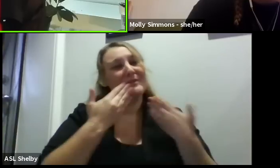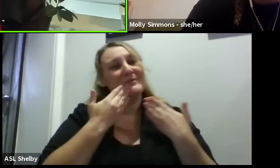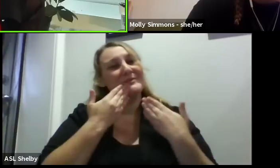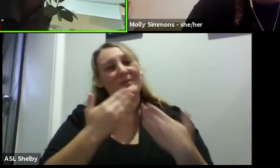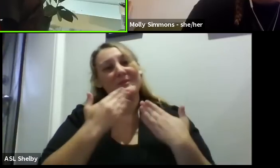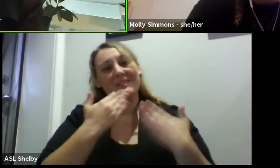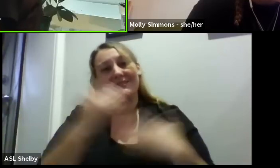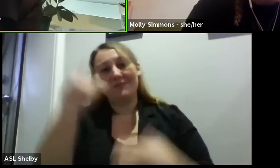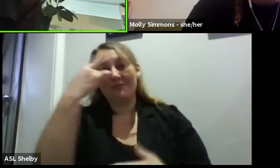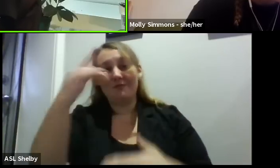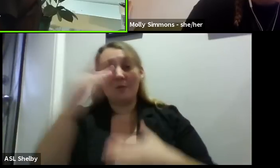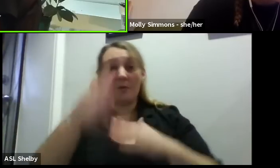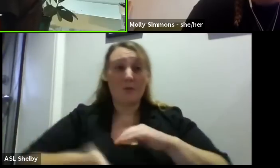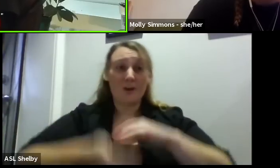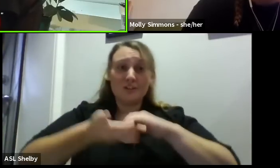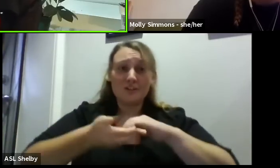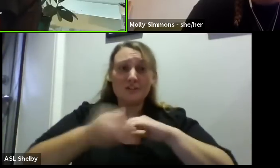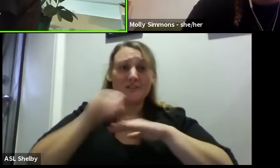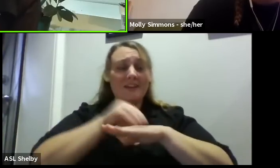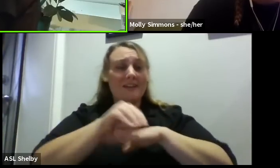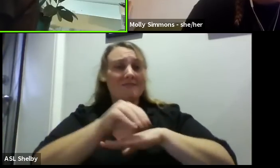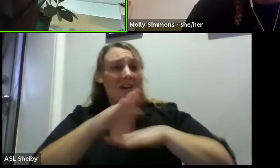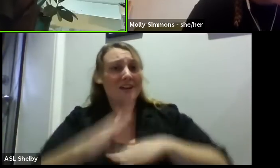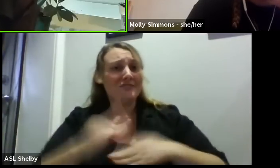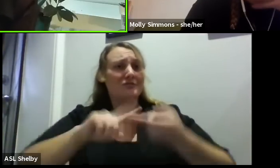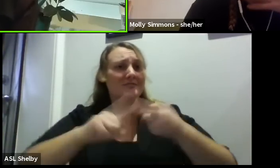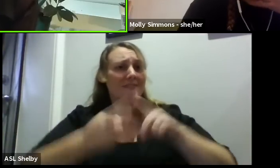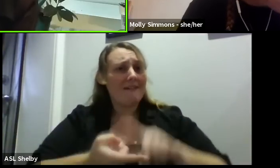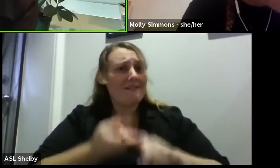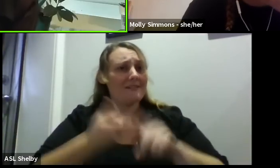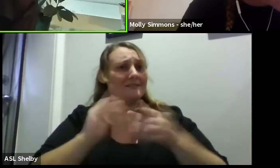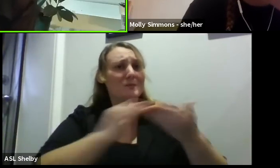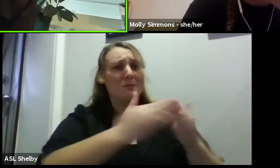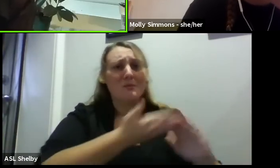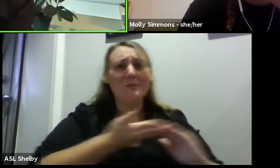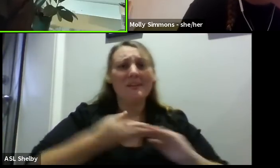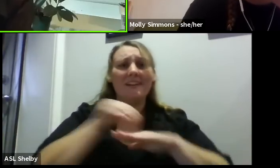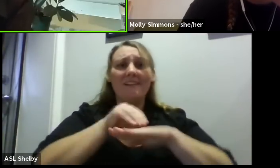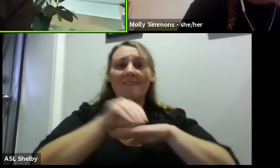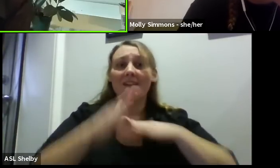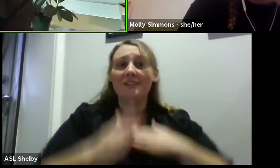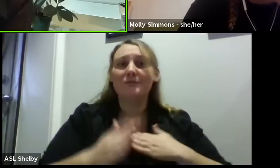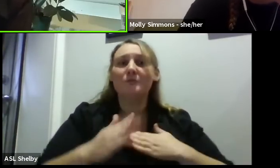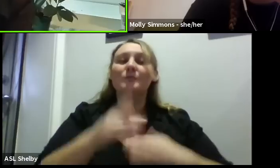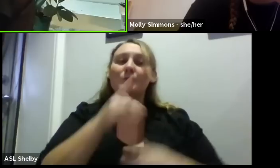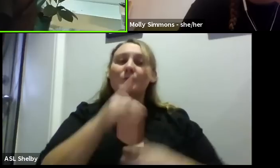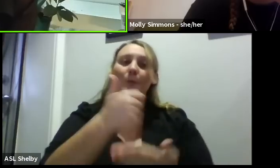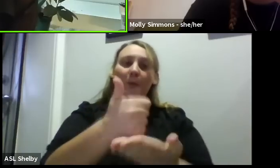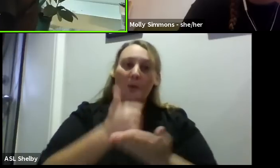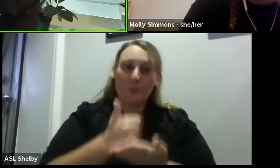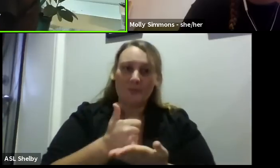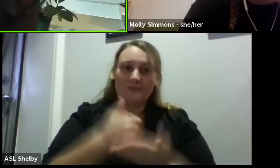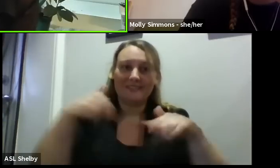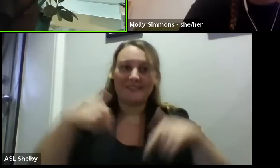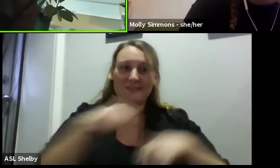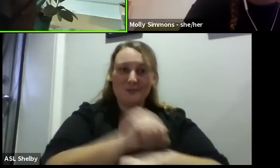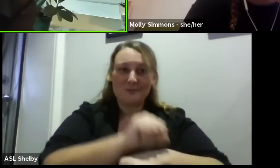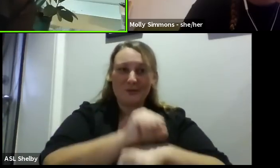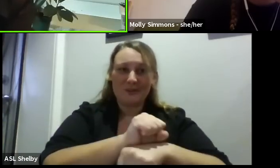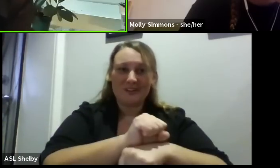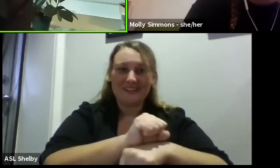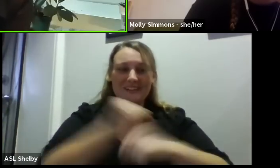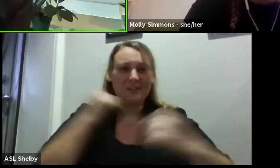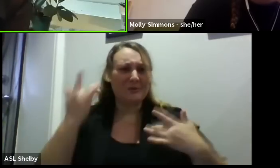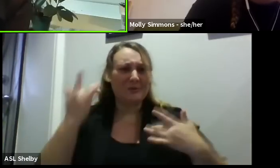partners, advisors, allies, and community liaisons that have supported us in this work. And we are looking forward to deepening our